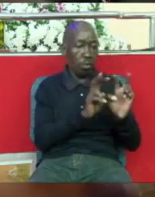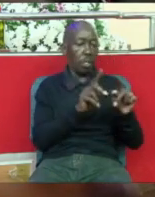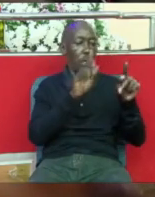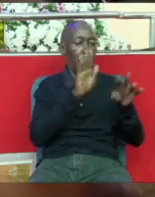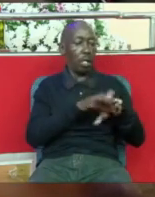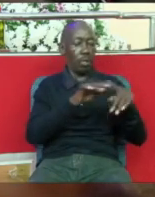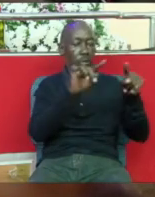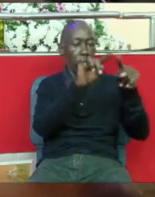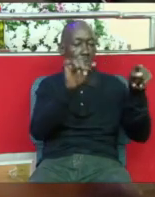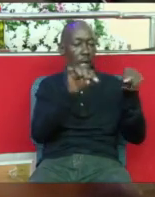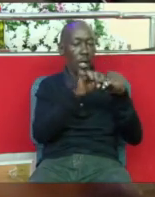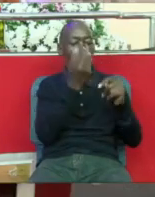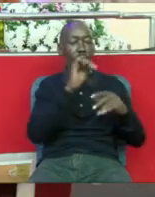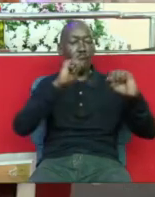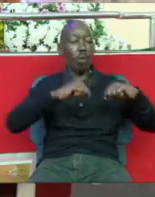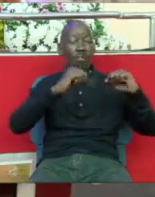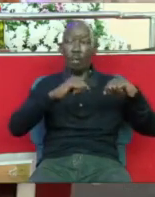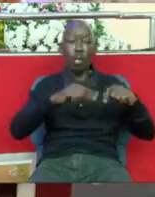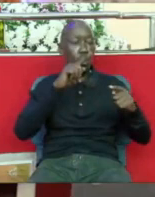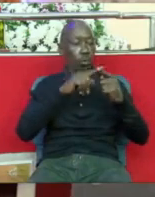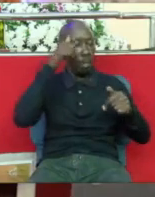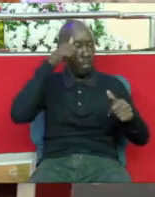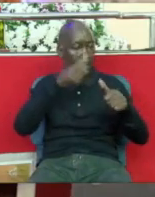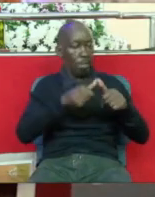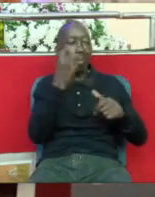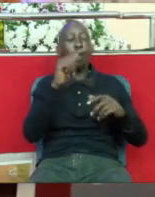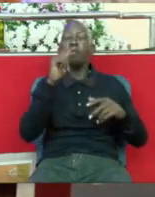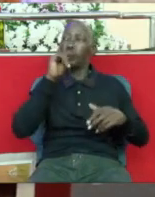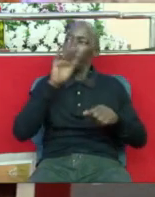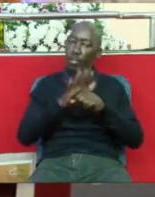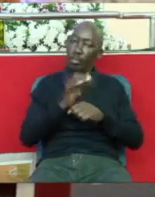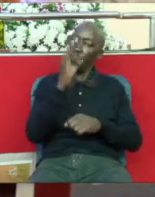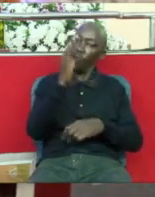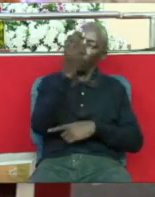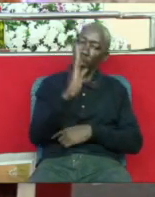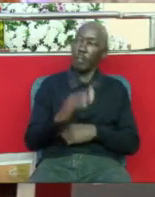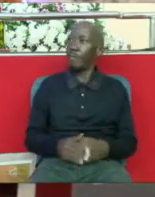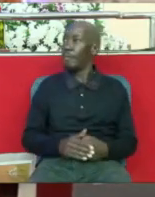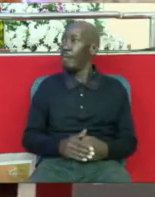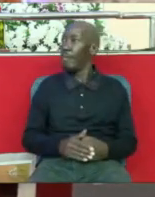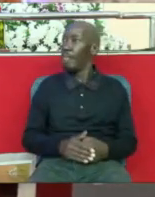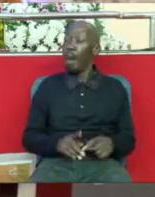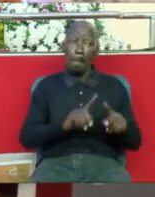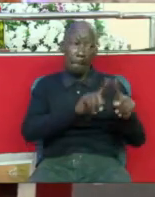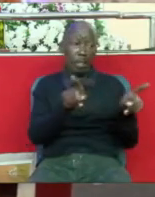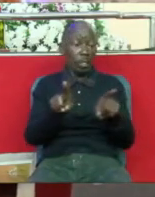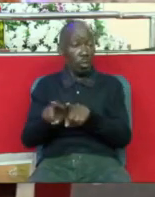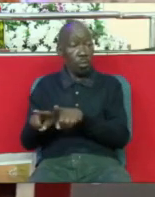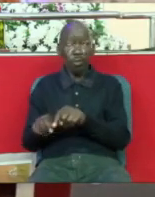covenant, wakae wakilenga sanduku, to remember the promises of God. Ili wakumbuke ahadi za Bwana. But also,